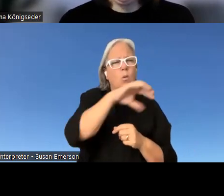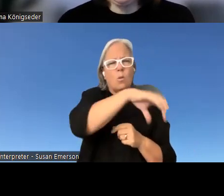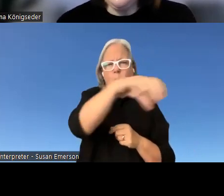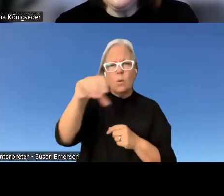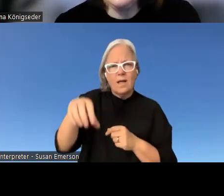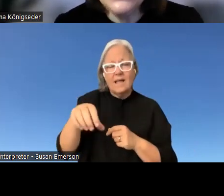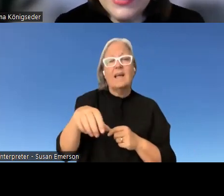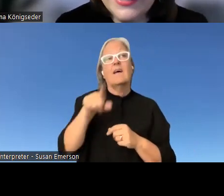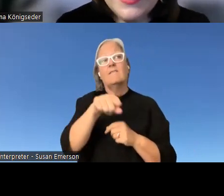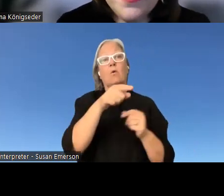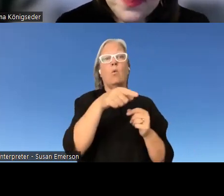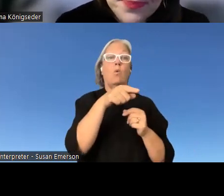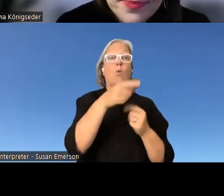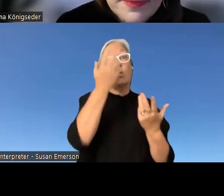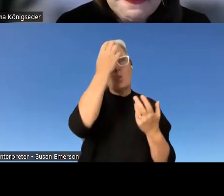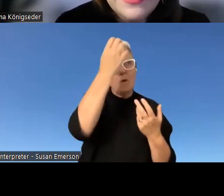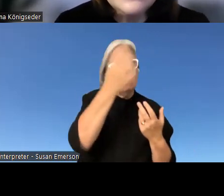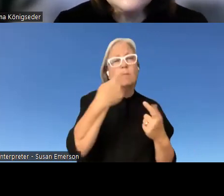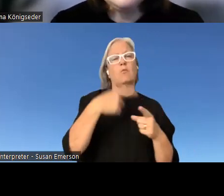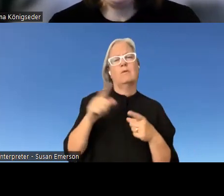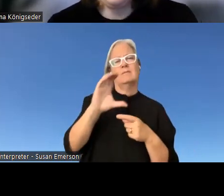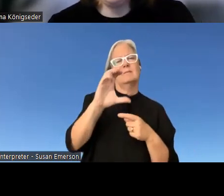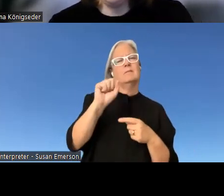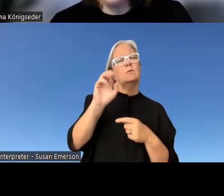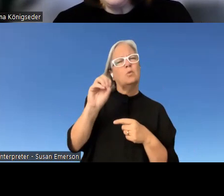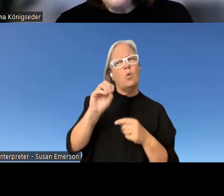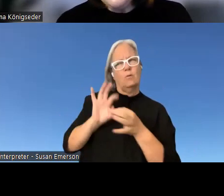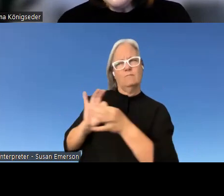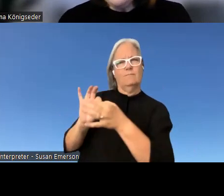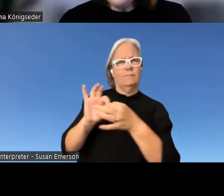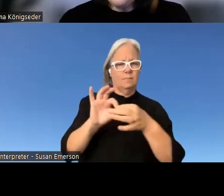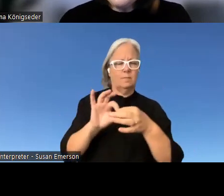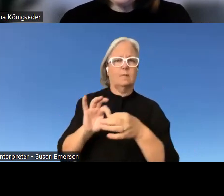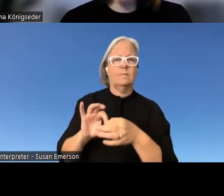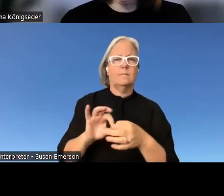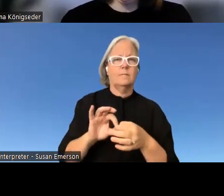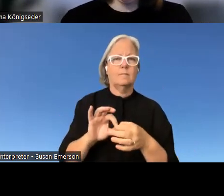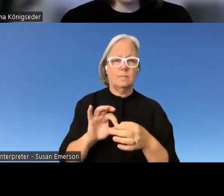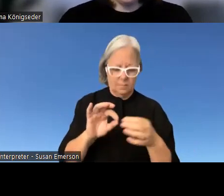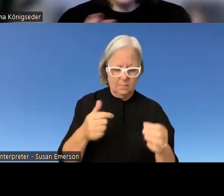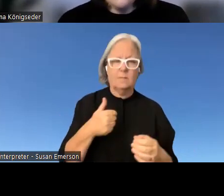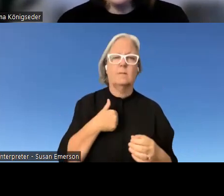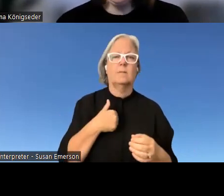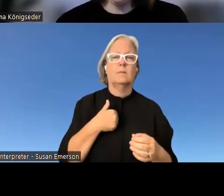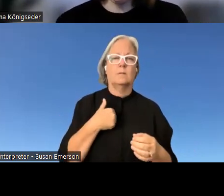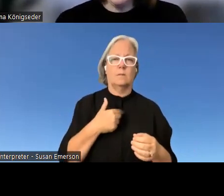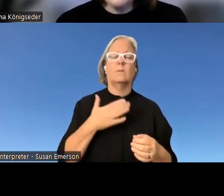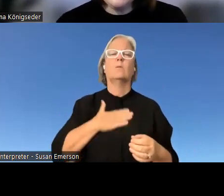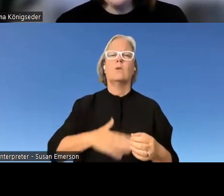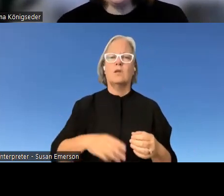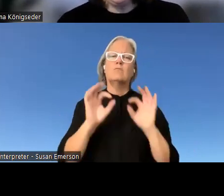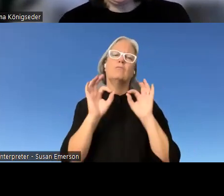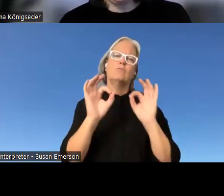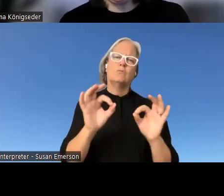and civil society. I also wanted to give some concrete overview of the